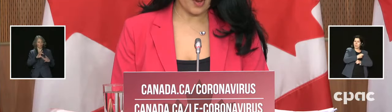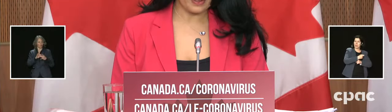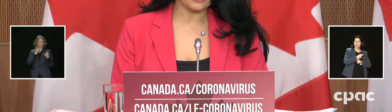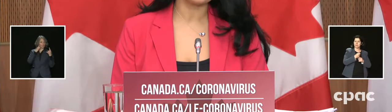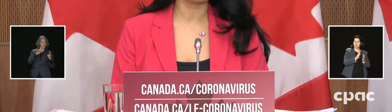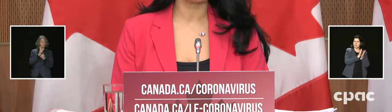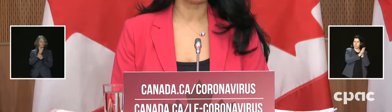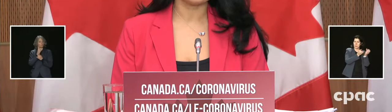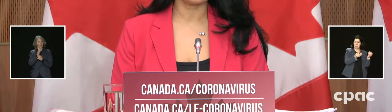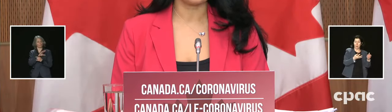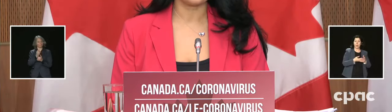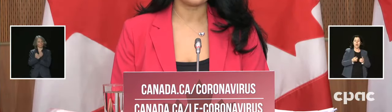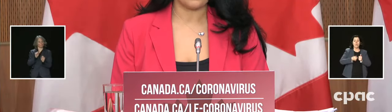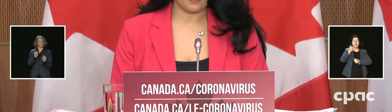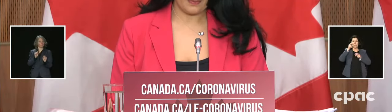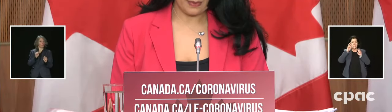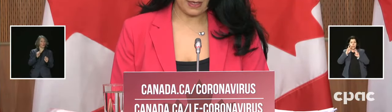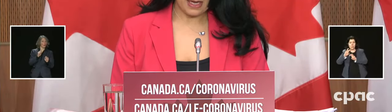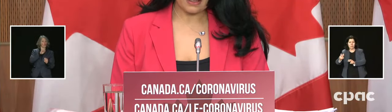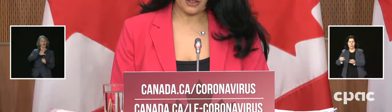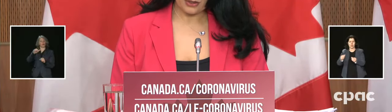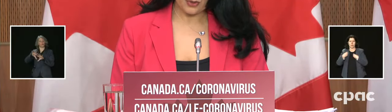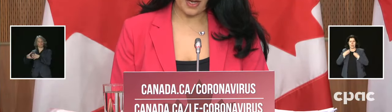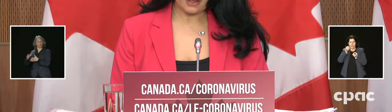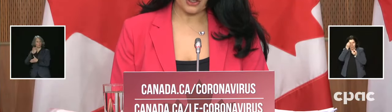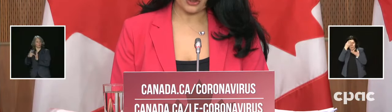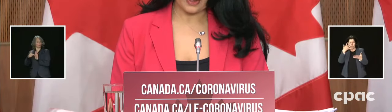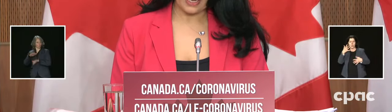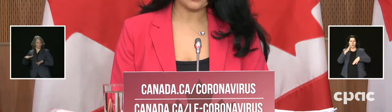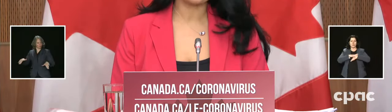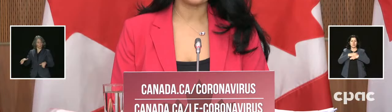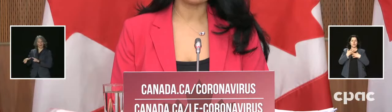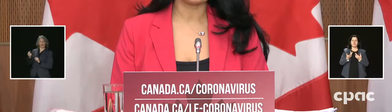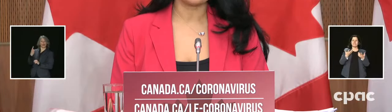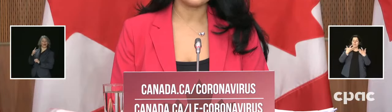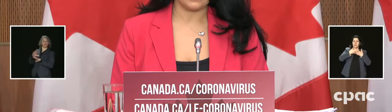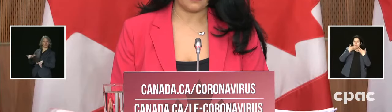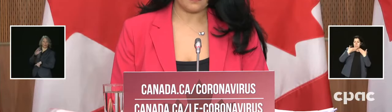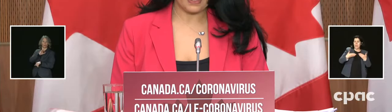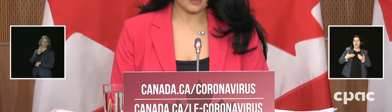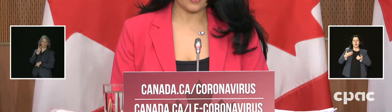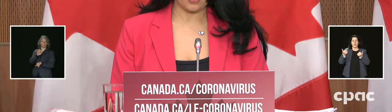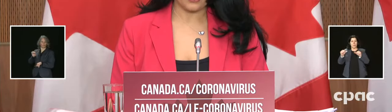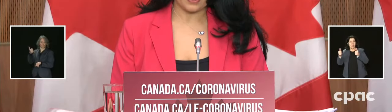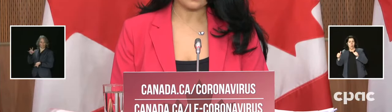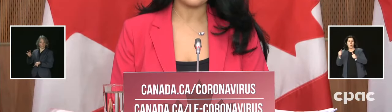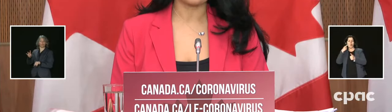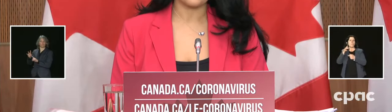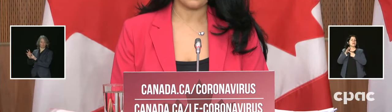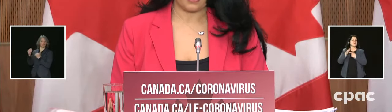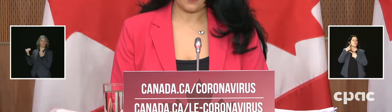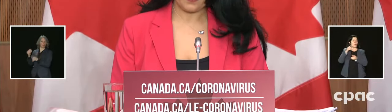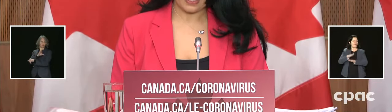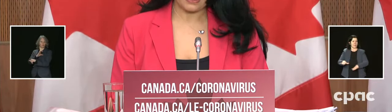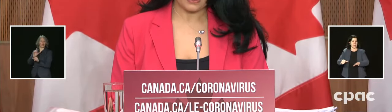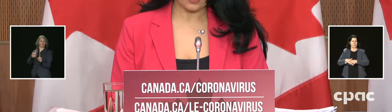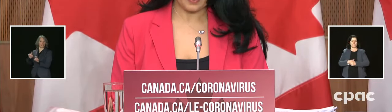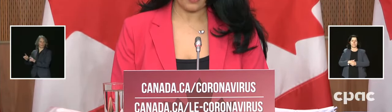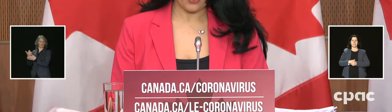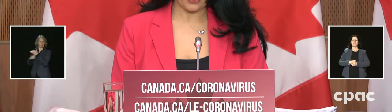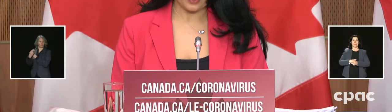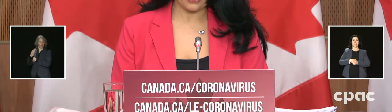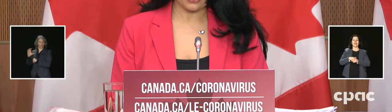in other populations, such as children. A clinical trial in children aged 12 to 17 has been authorized by Health Canada, and